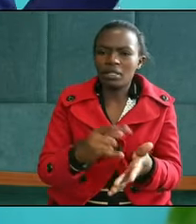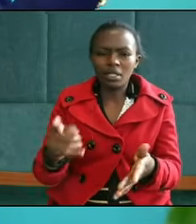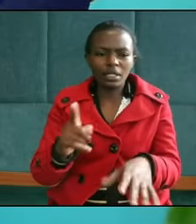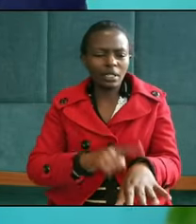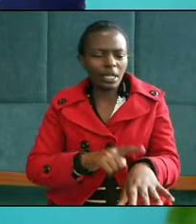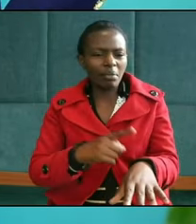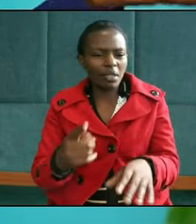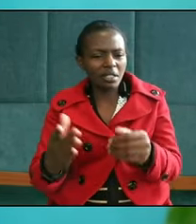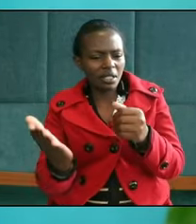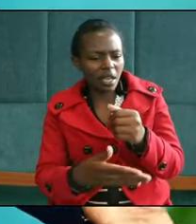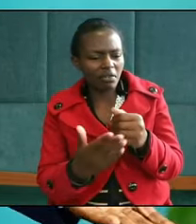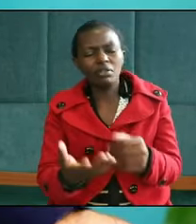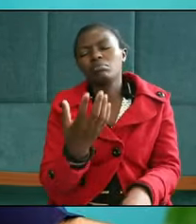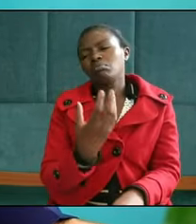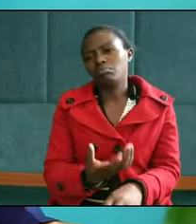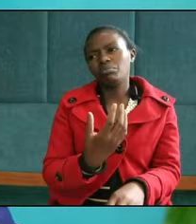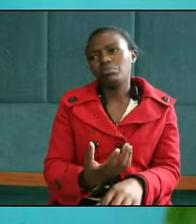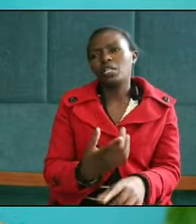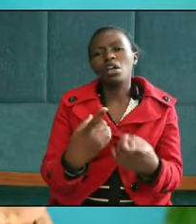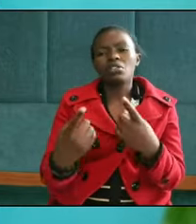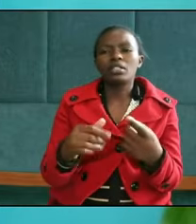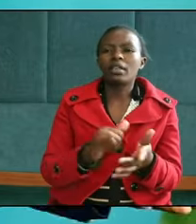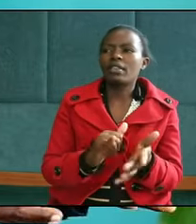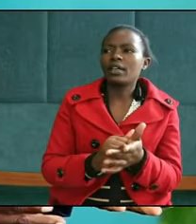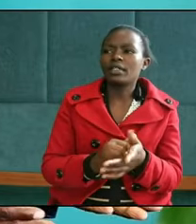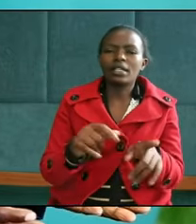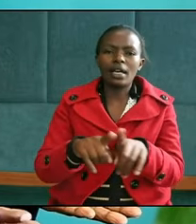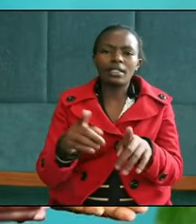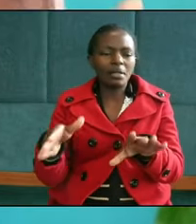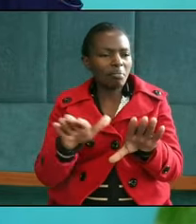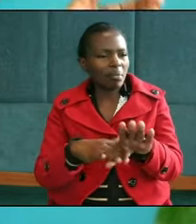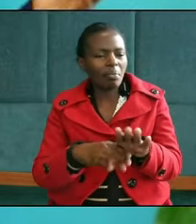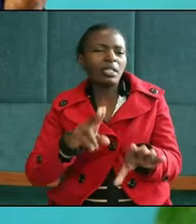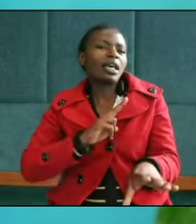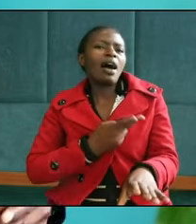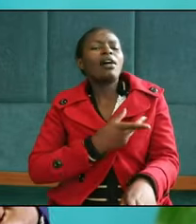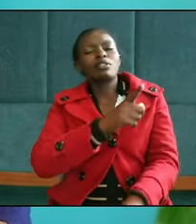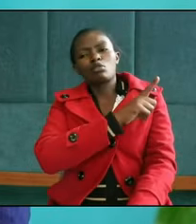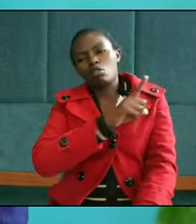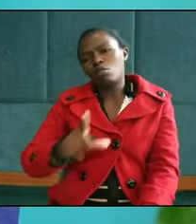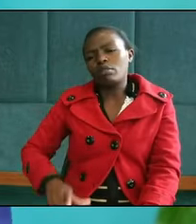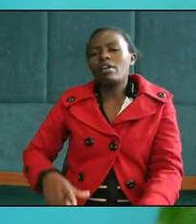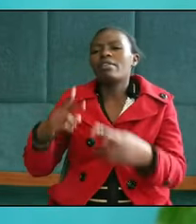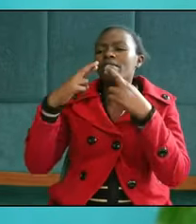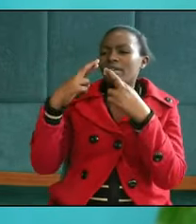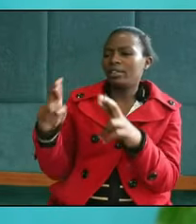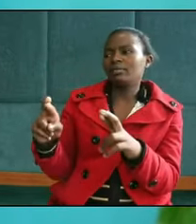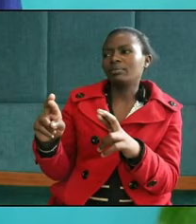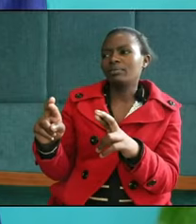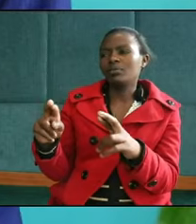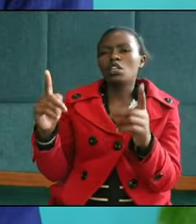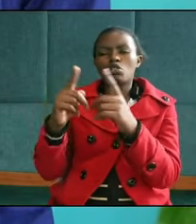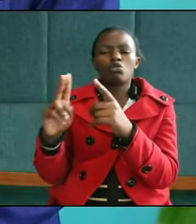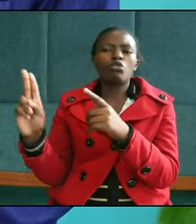we say, as Nairobi Central Church, Lord, we're here ready to be used as reapers to gather in the